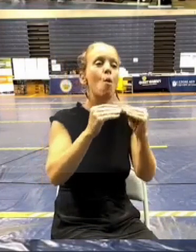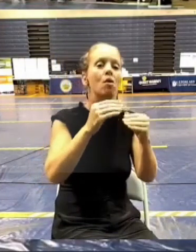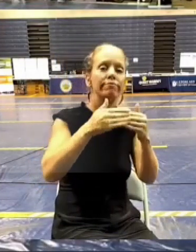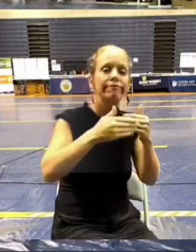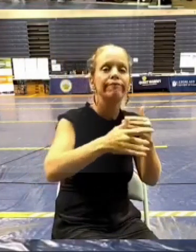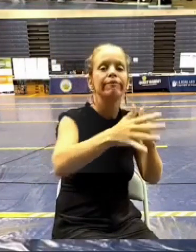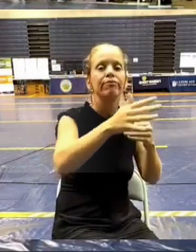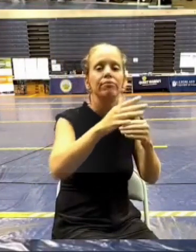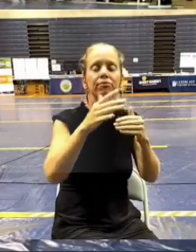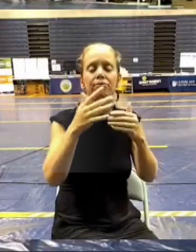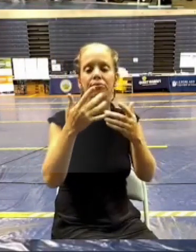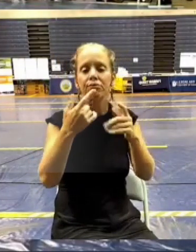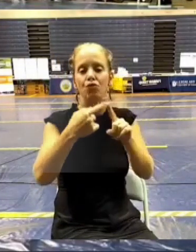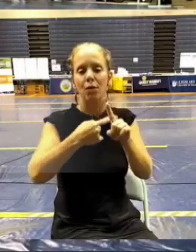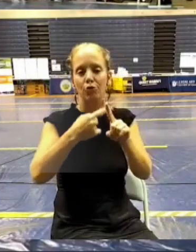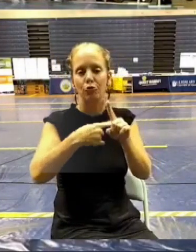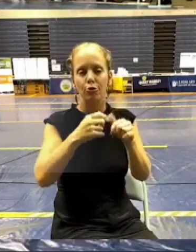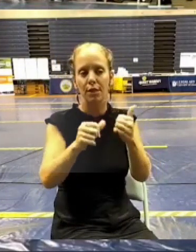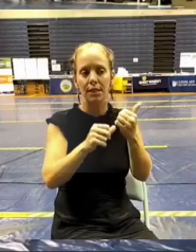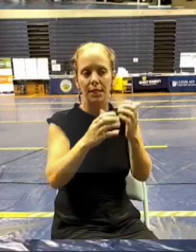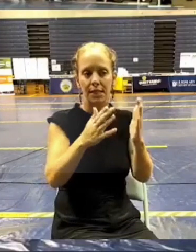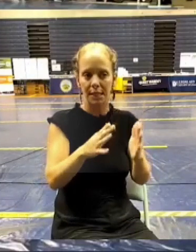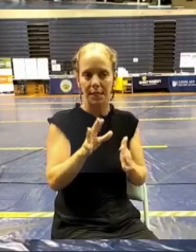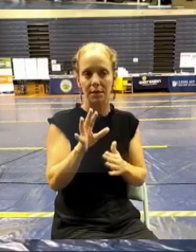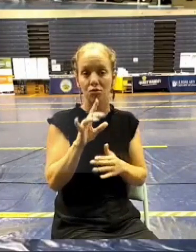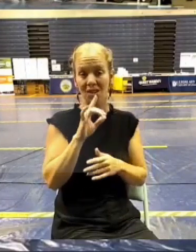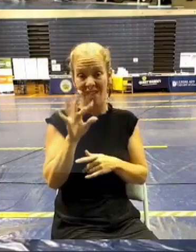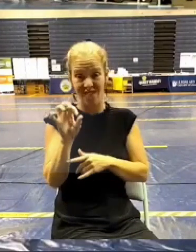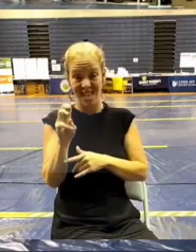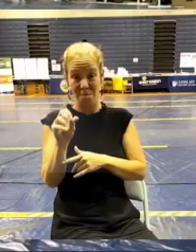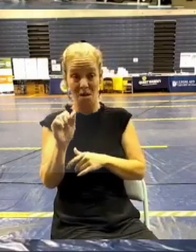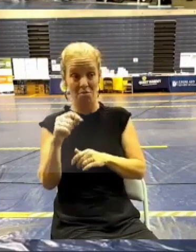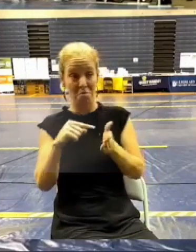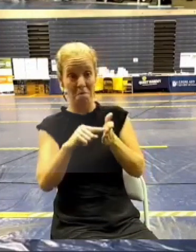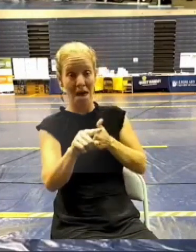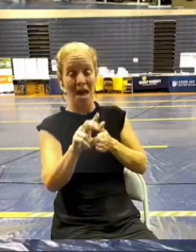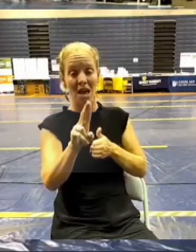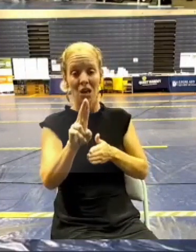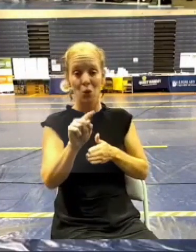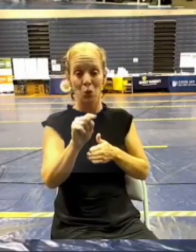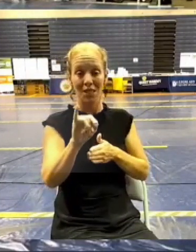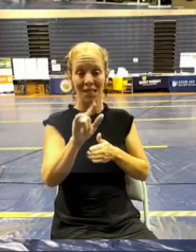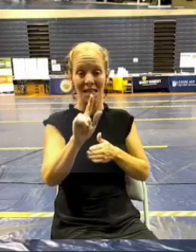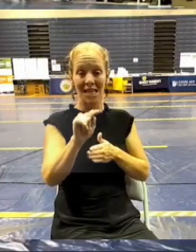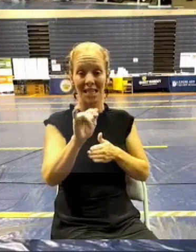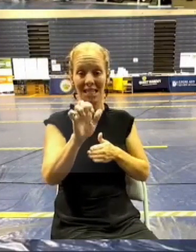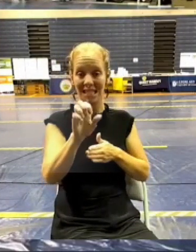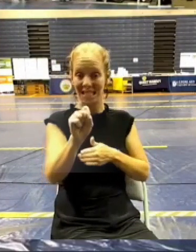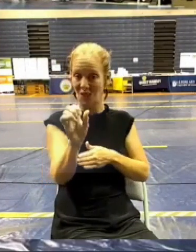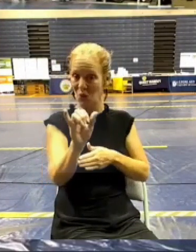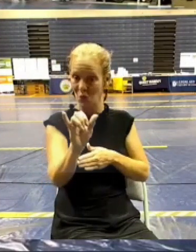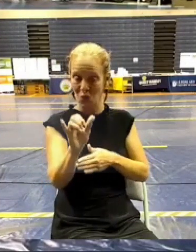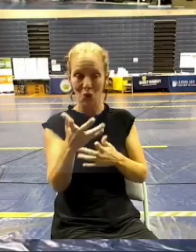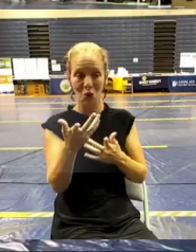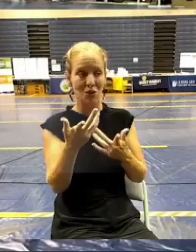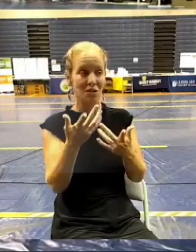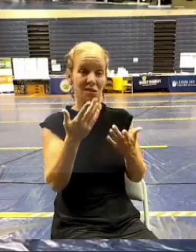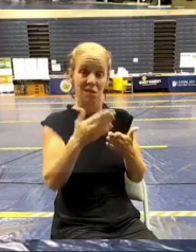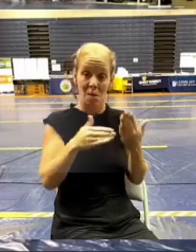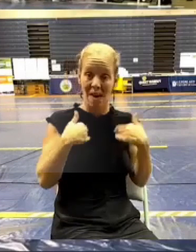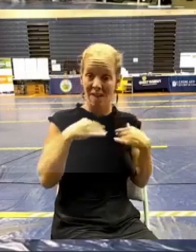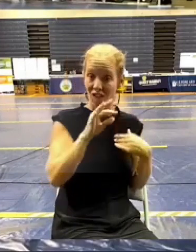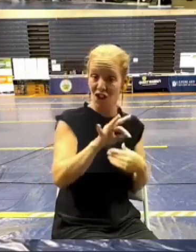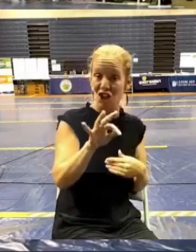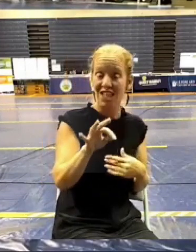time. Fully paid by FEMA, including the utilities and all the fees there. So furnished, all those